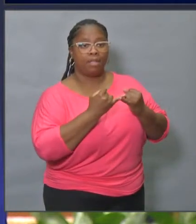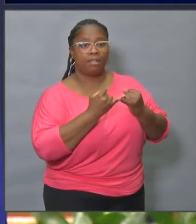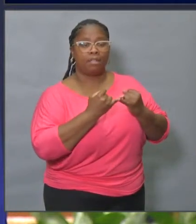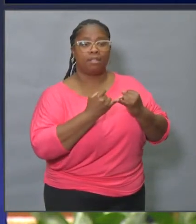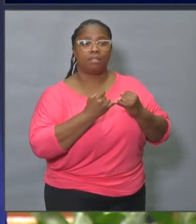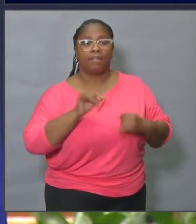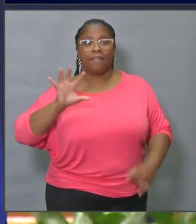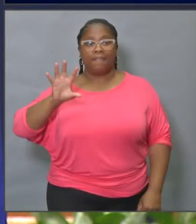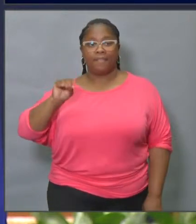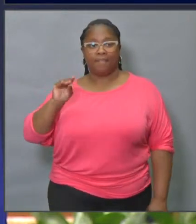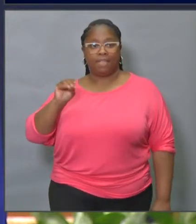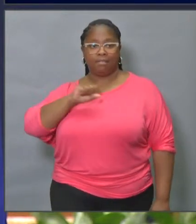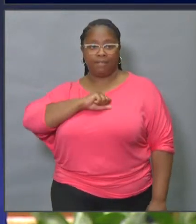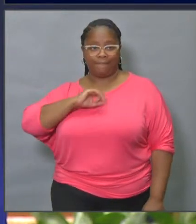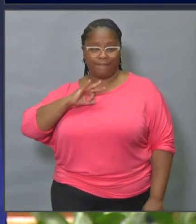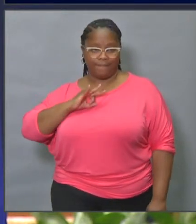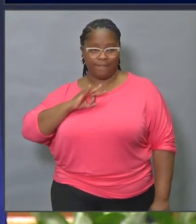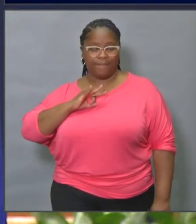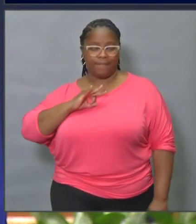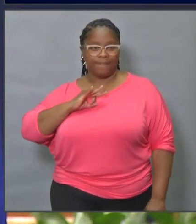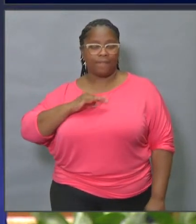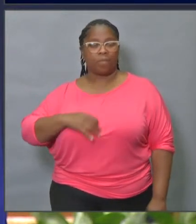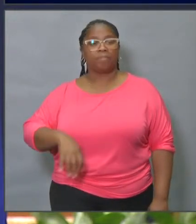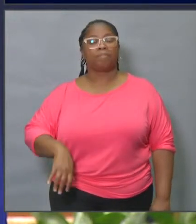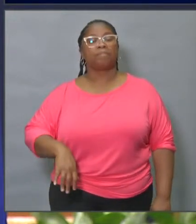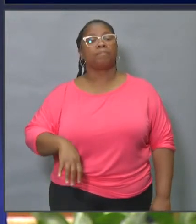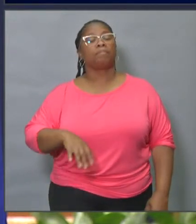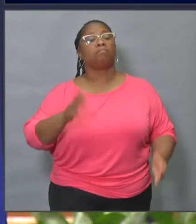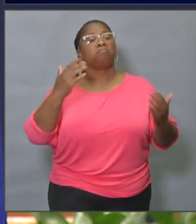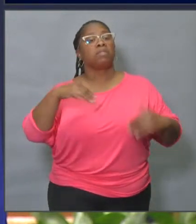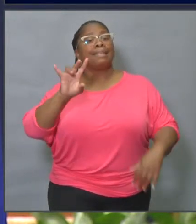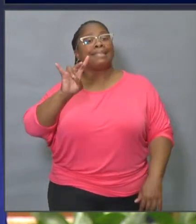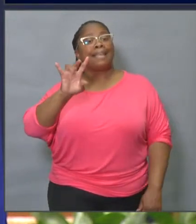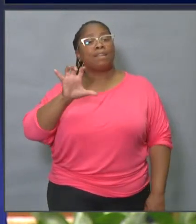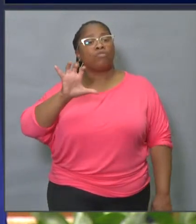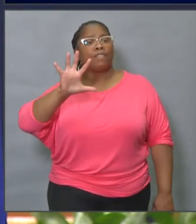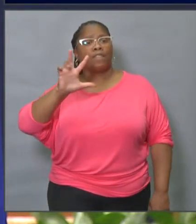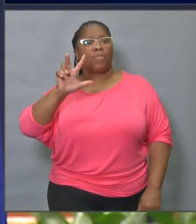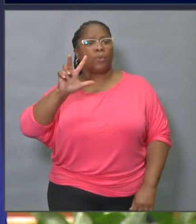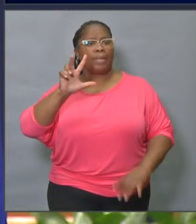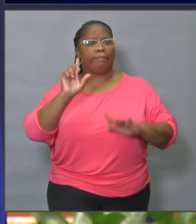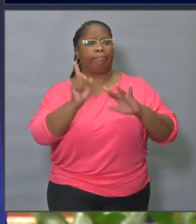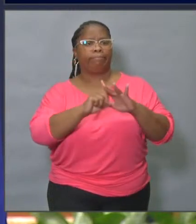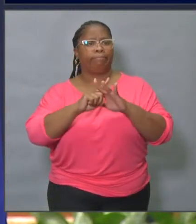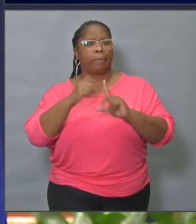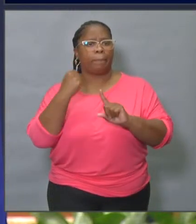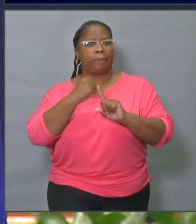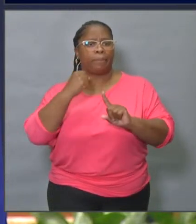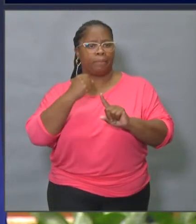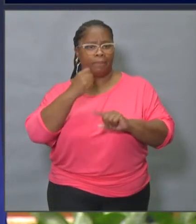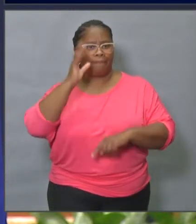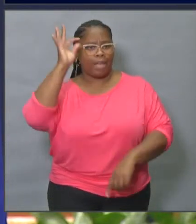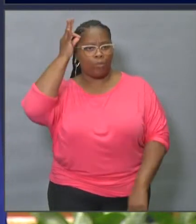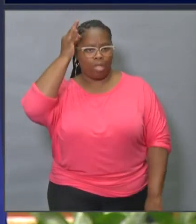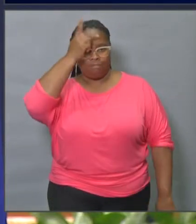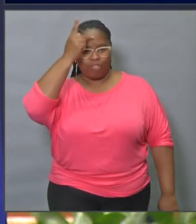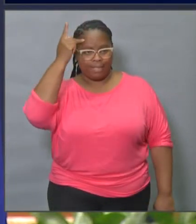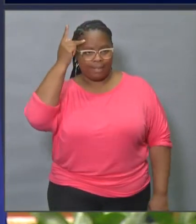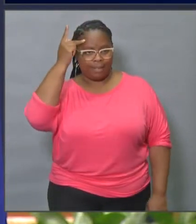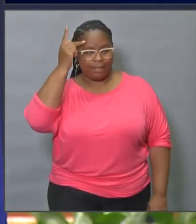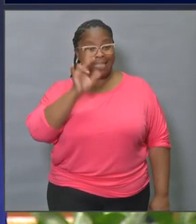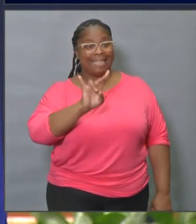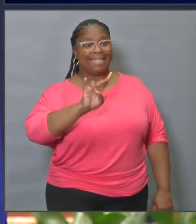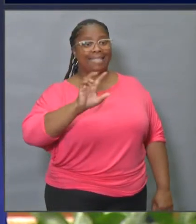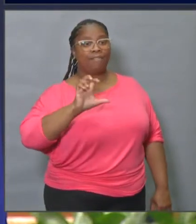and 50 among staff. And there are 753 cases in the federal prison facilities,